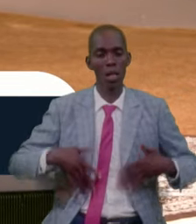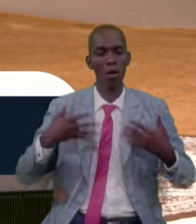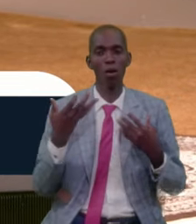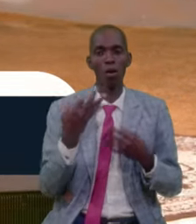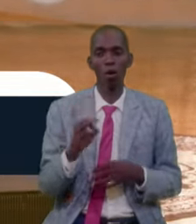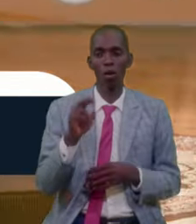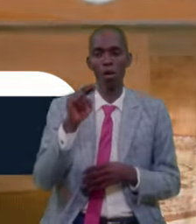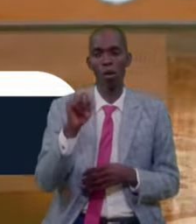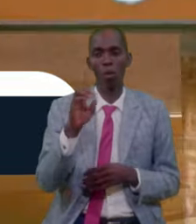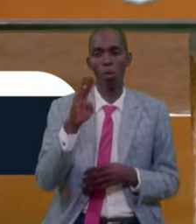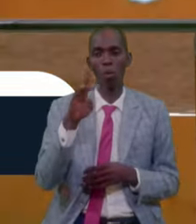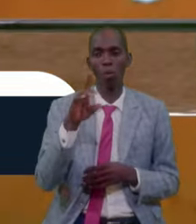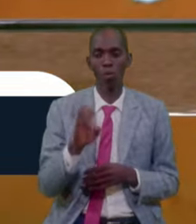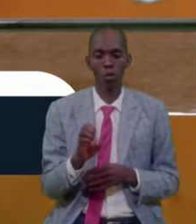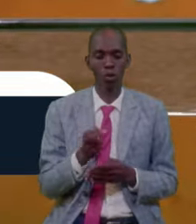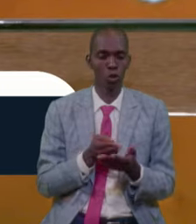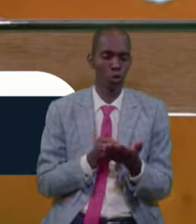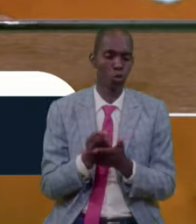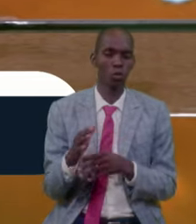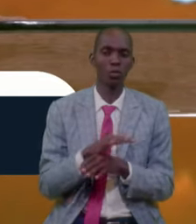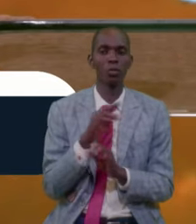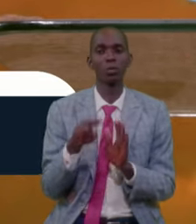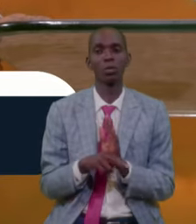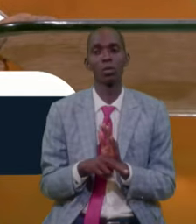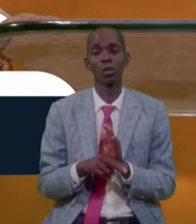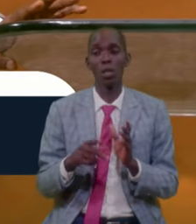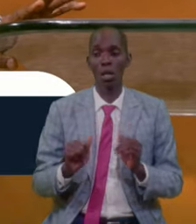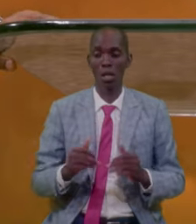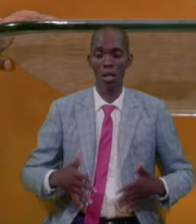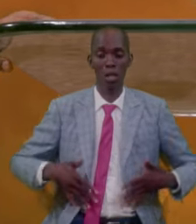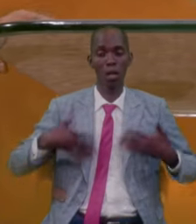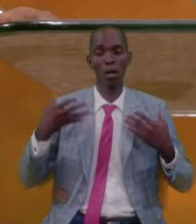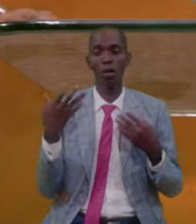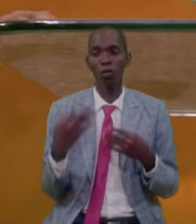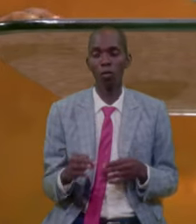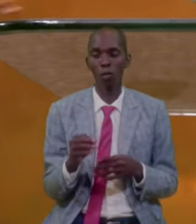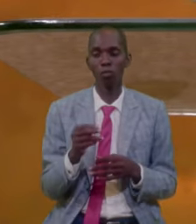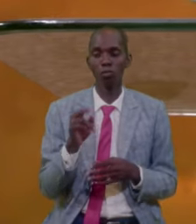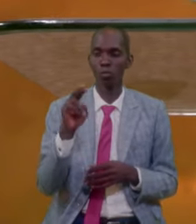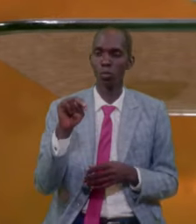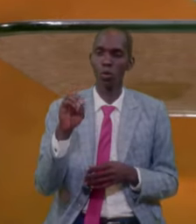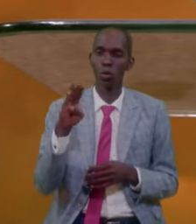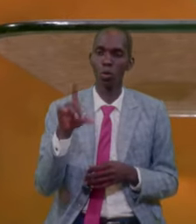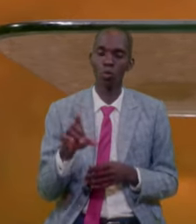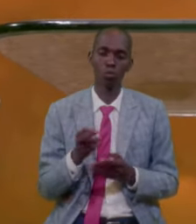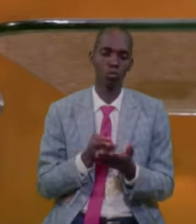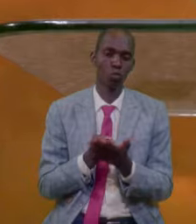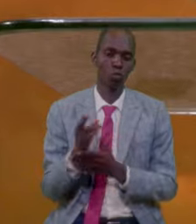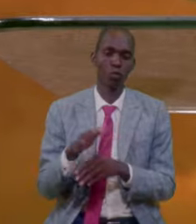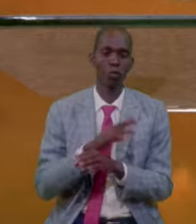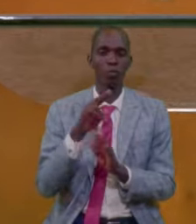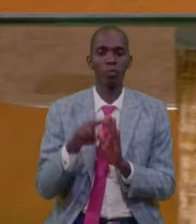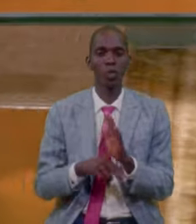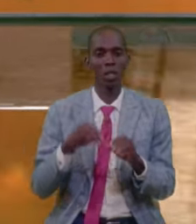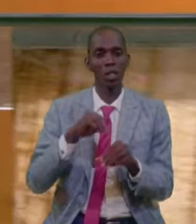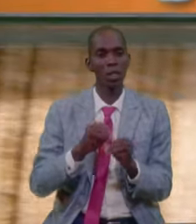noble truthfulness. A life of noble truthfulness. We're looking at Ephesians chapter 4,